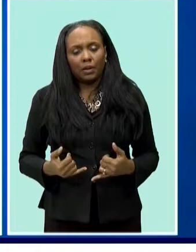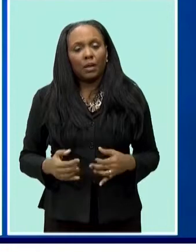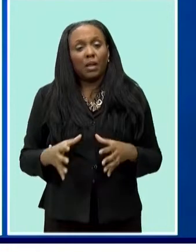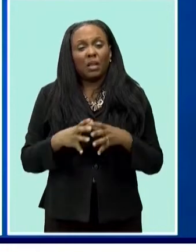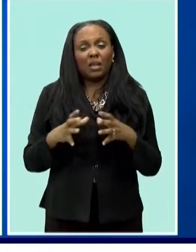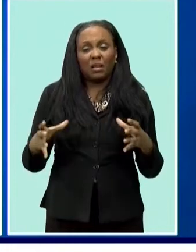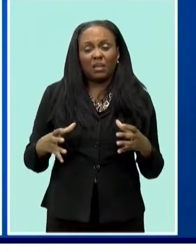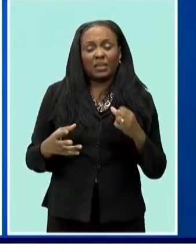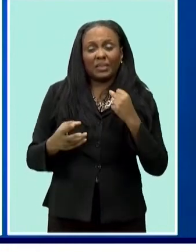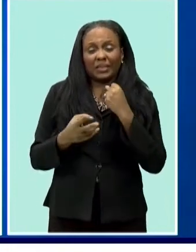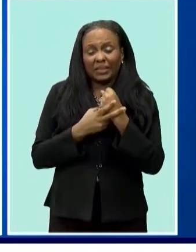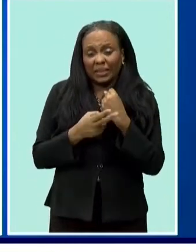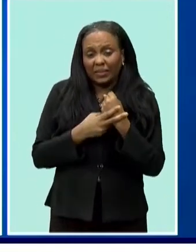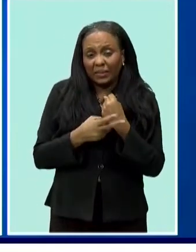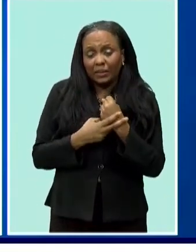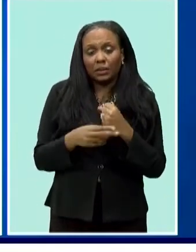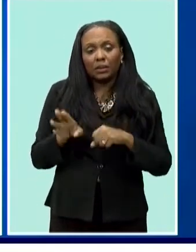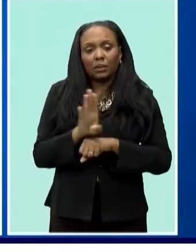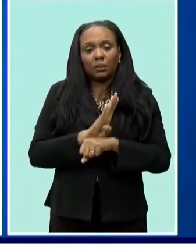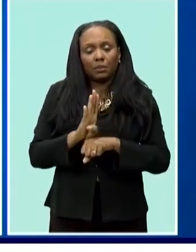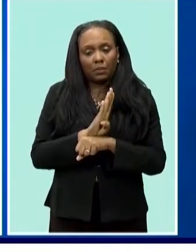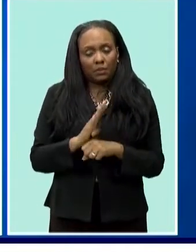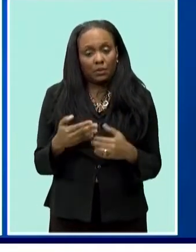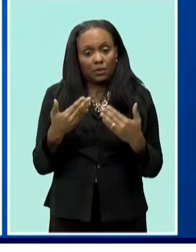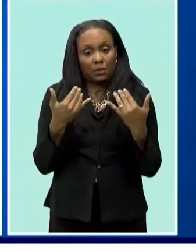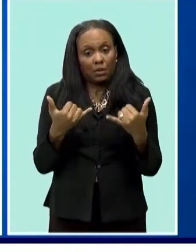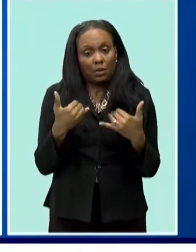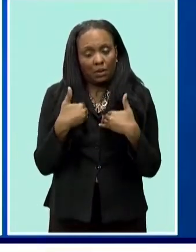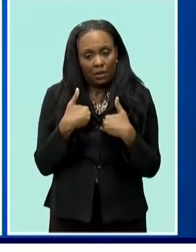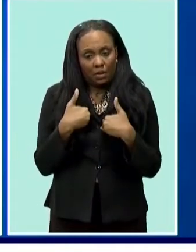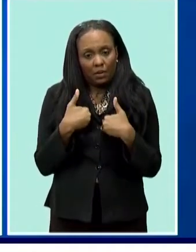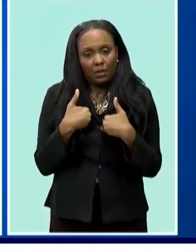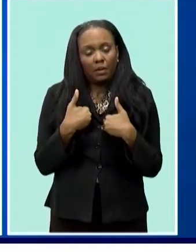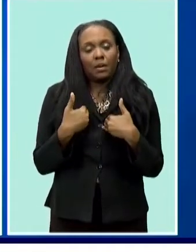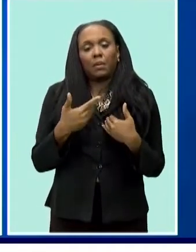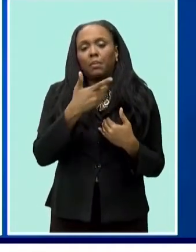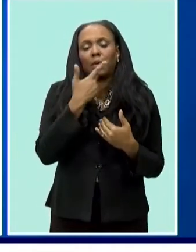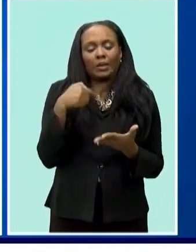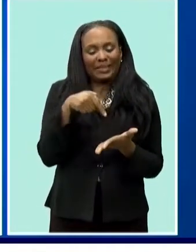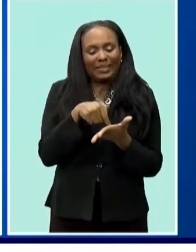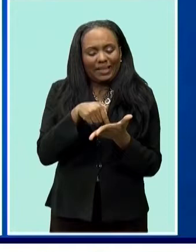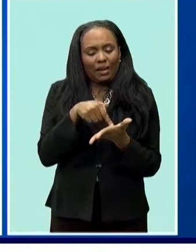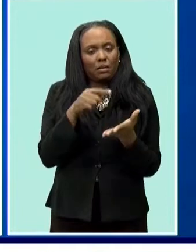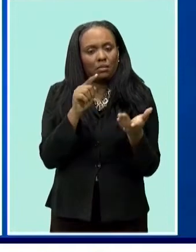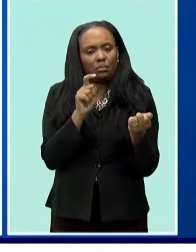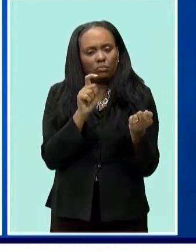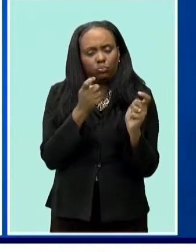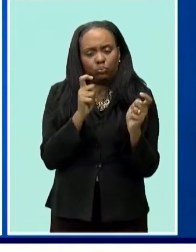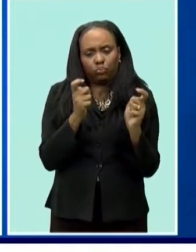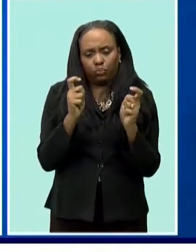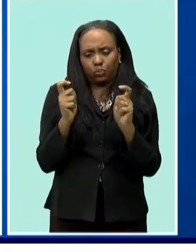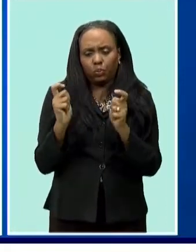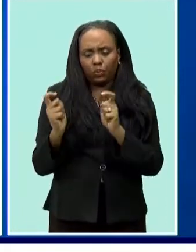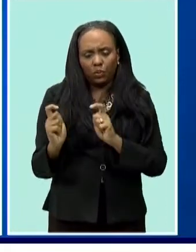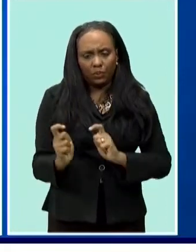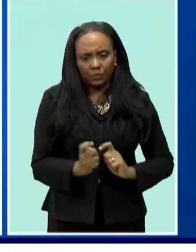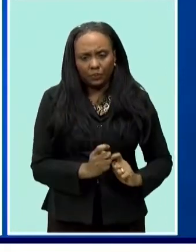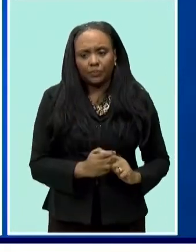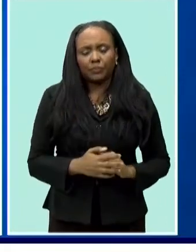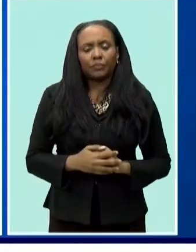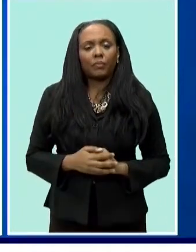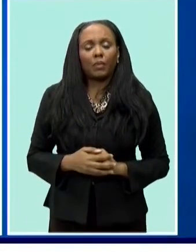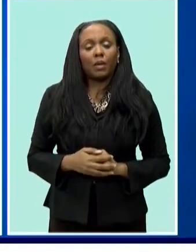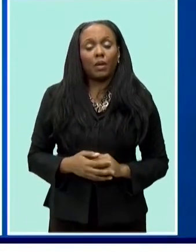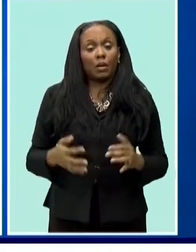to $99.55 out of every $100 of debt restructured. In other words, it is only paying